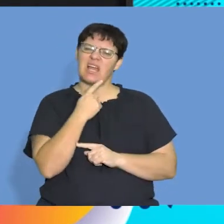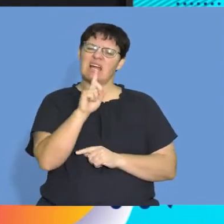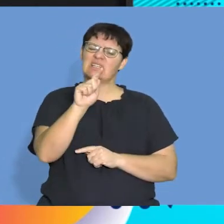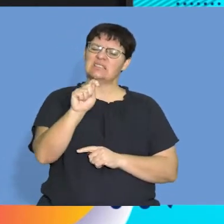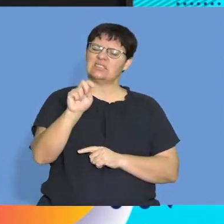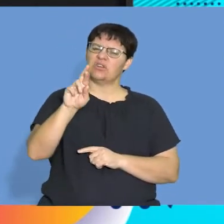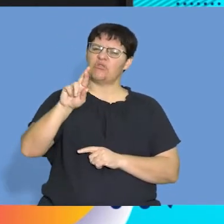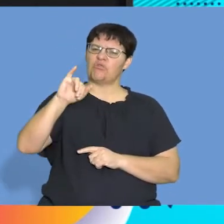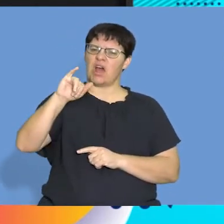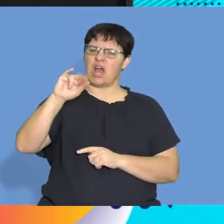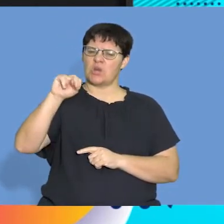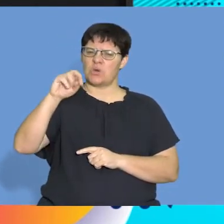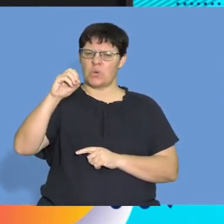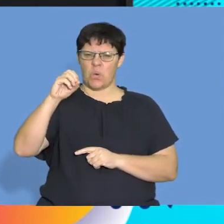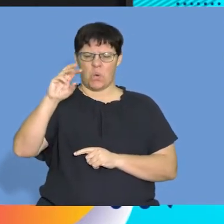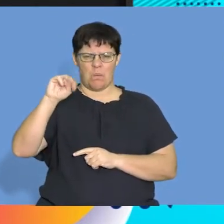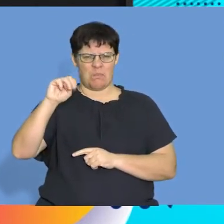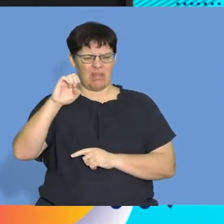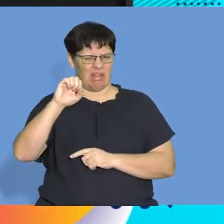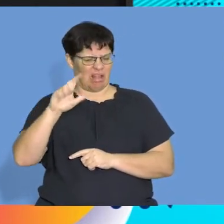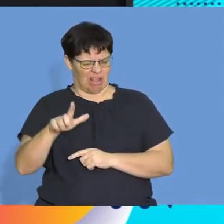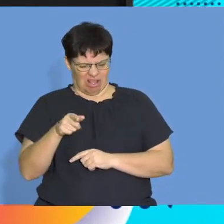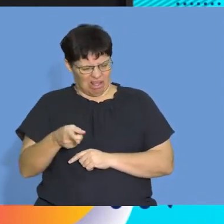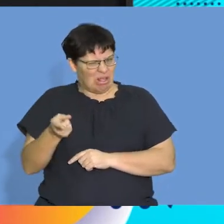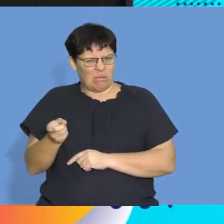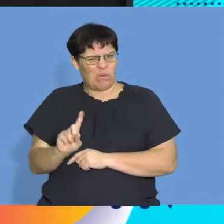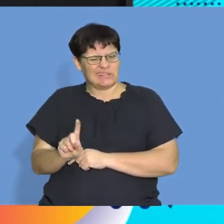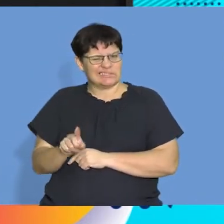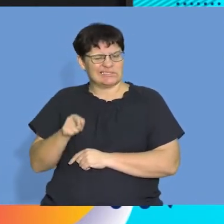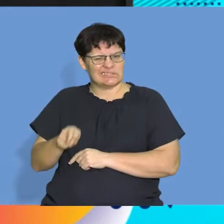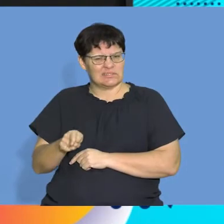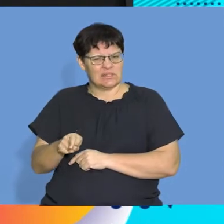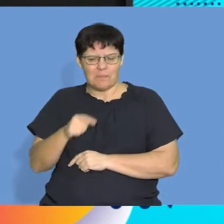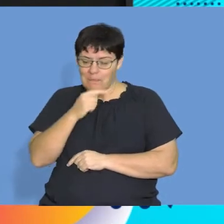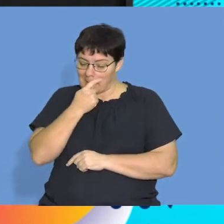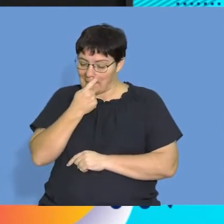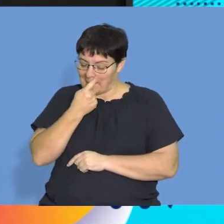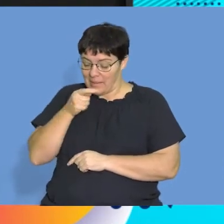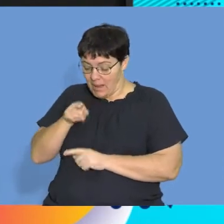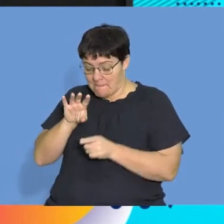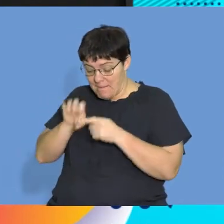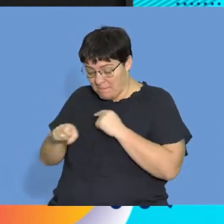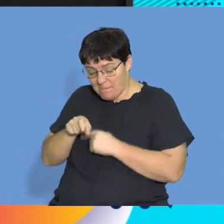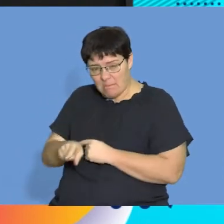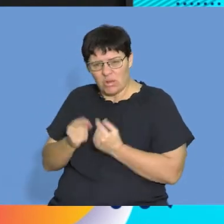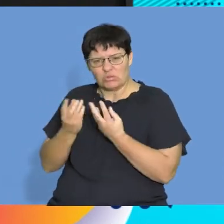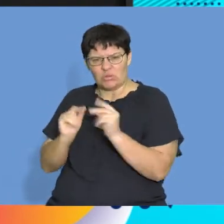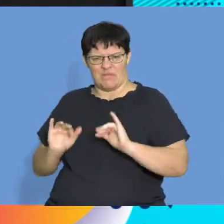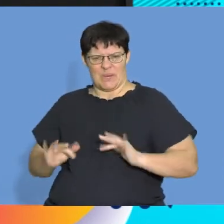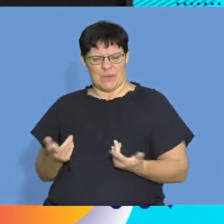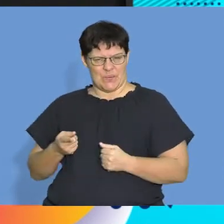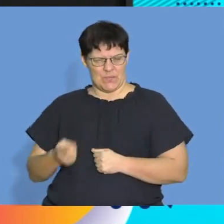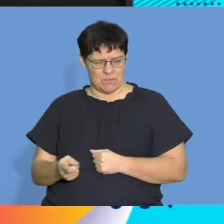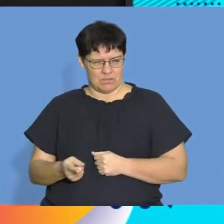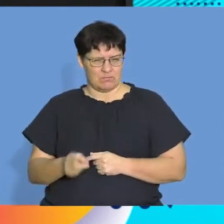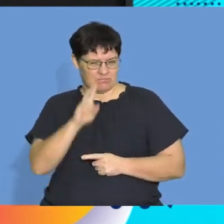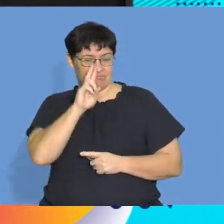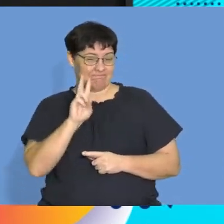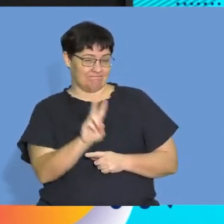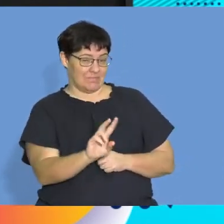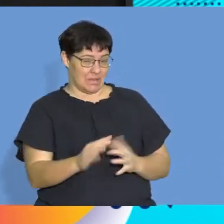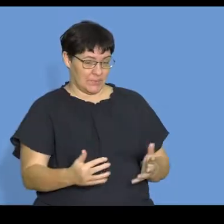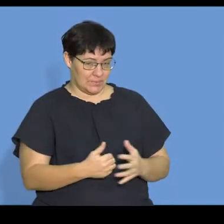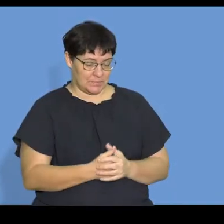trinomial? And what are these guidelines that we need in order to solve a trinomial? So let's just look at it.